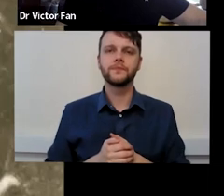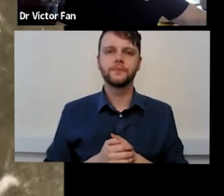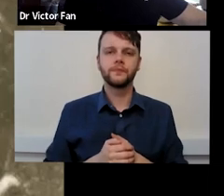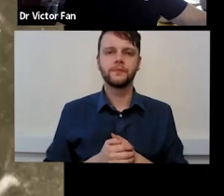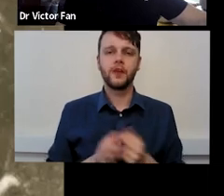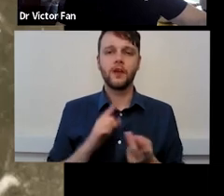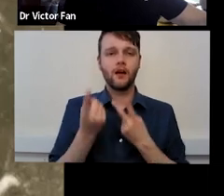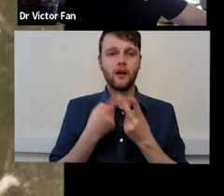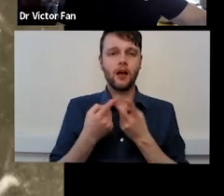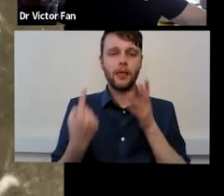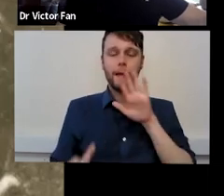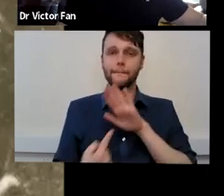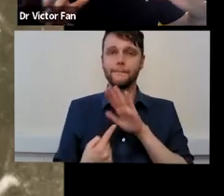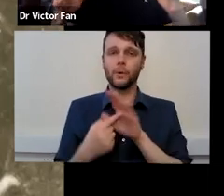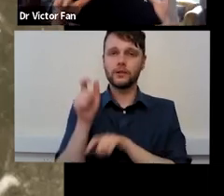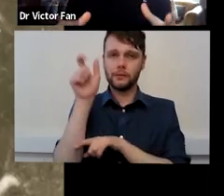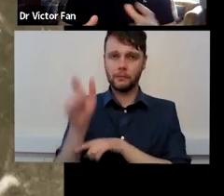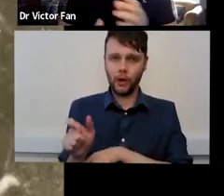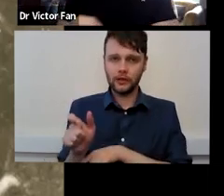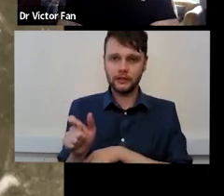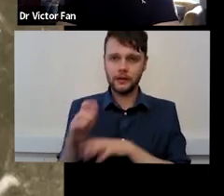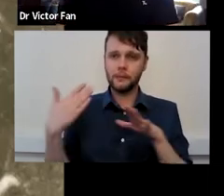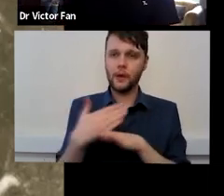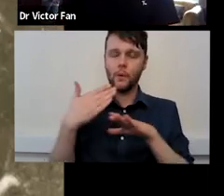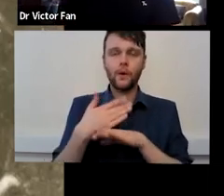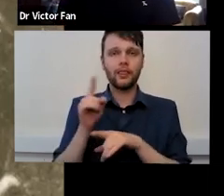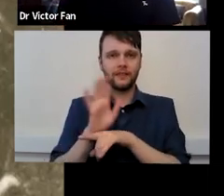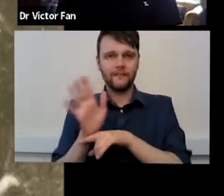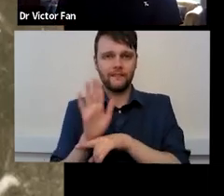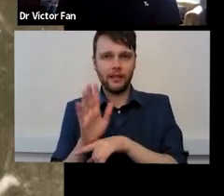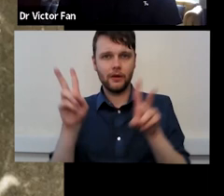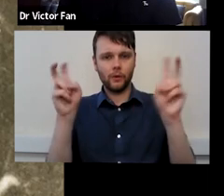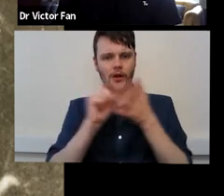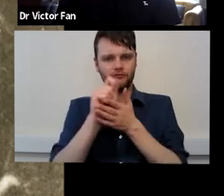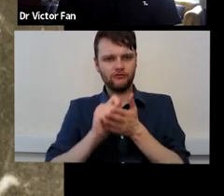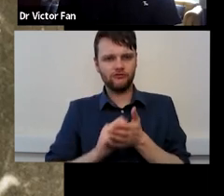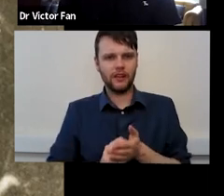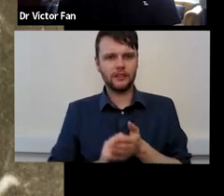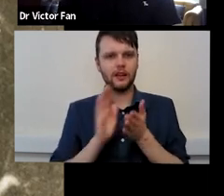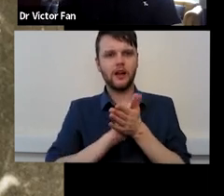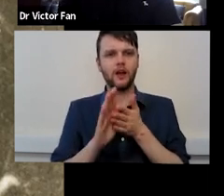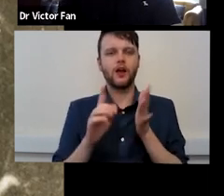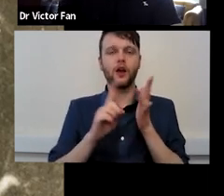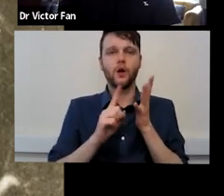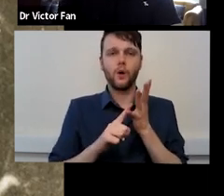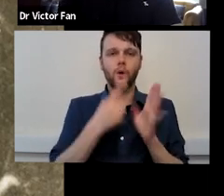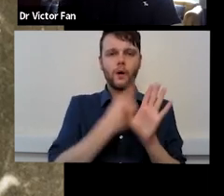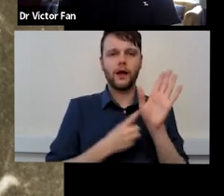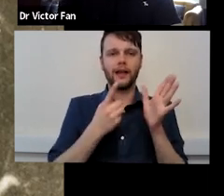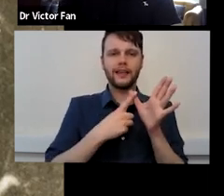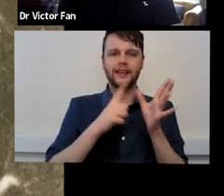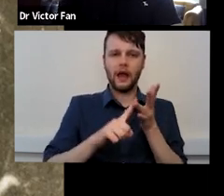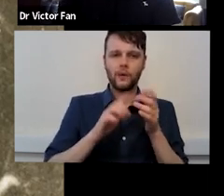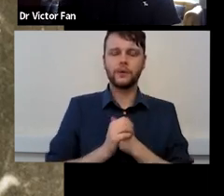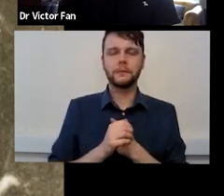really important person who worked on this film was screenwriter Hou Yao. Hou Yao